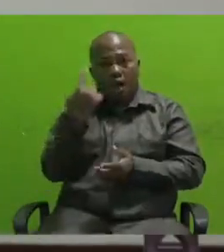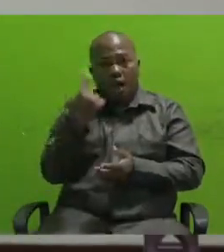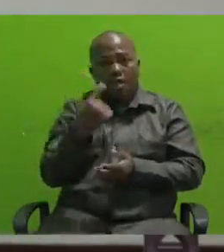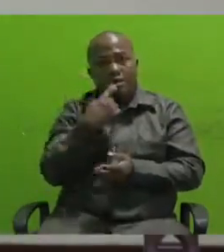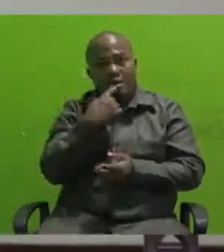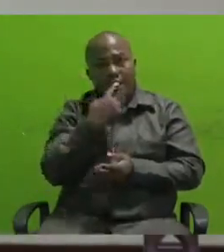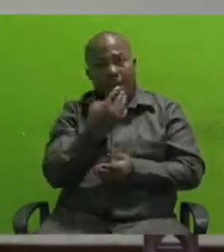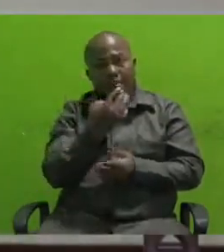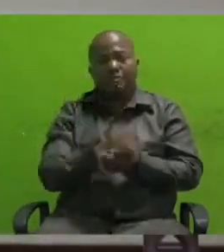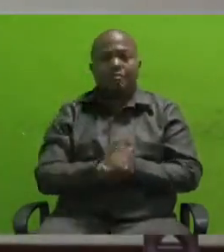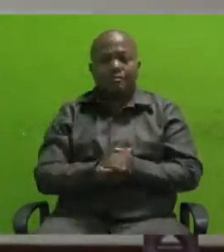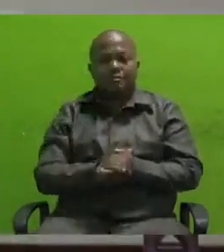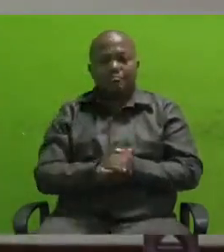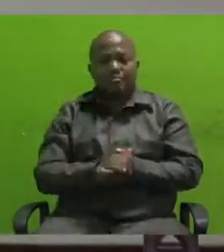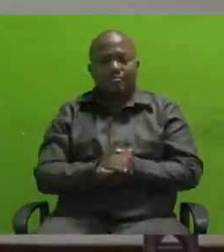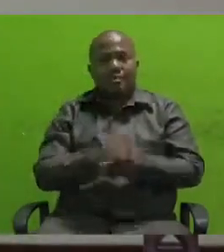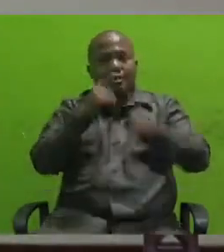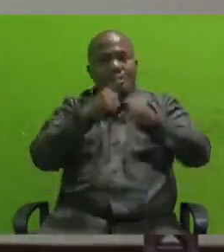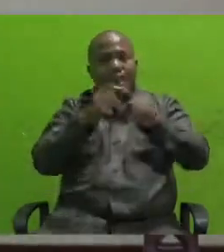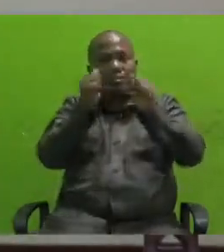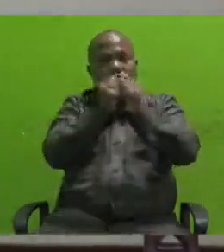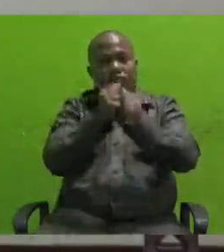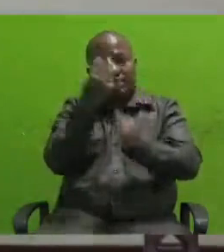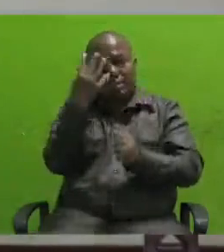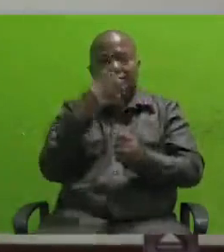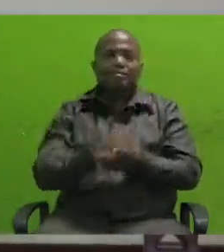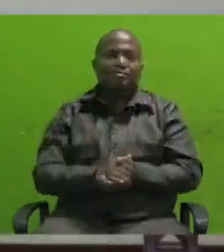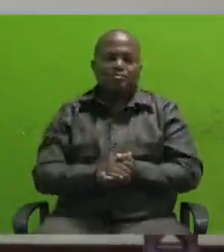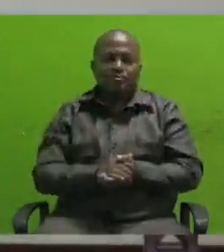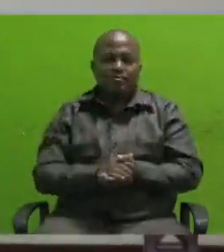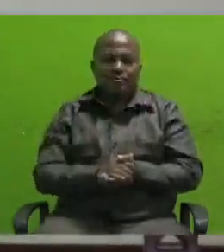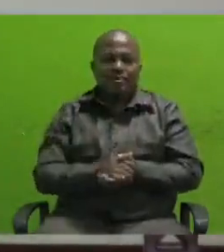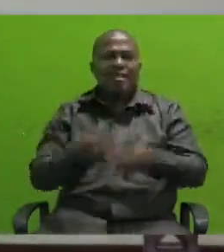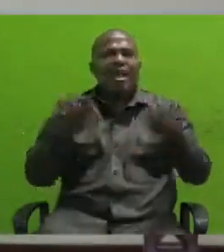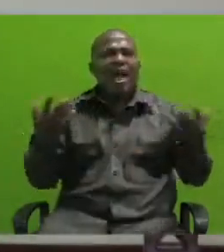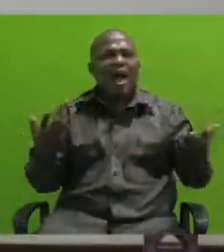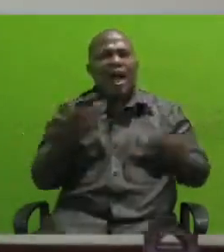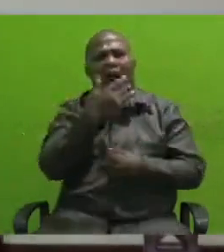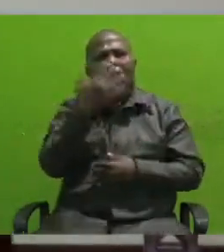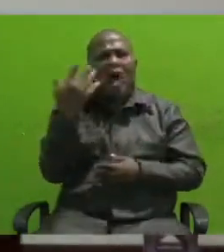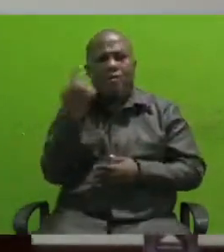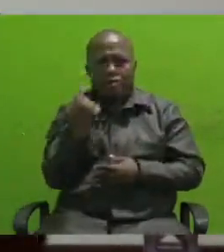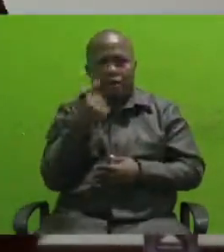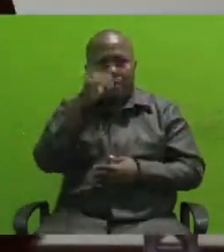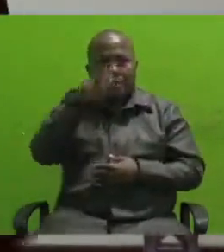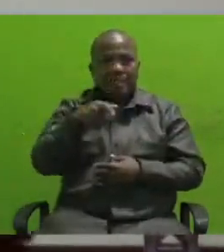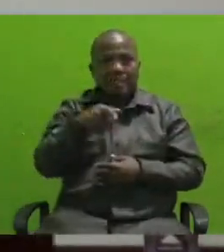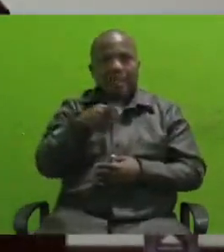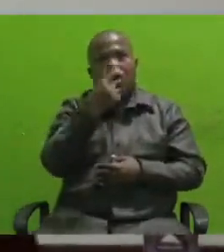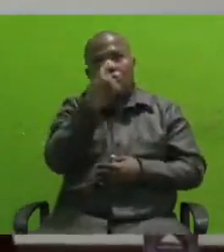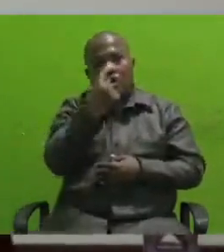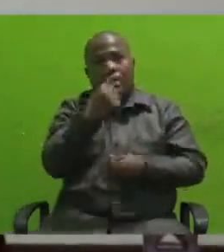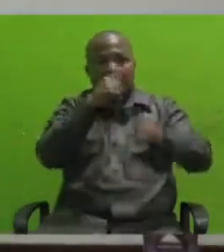times 14. In 4, how many ones? There are 4 1s, then 4 times 14, gonna